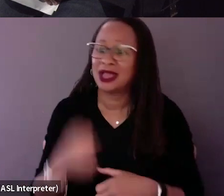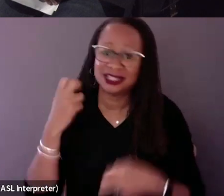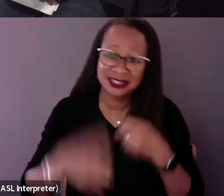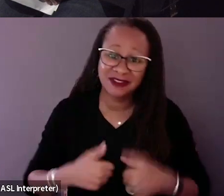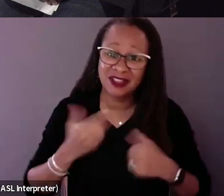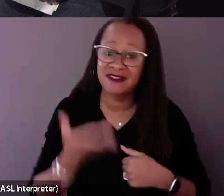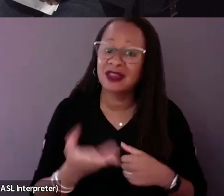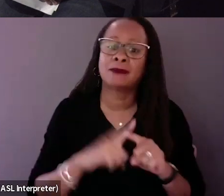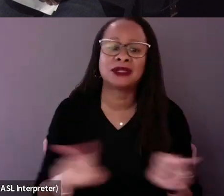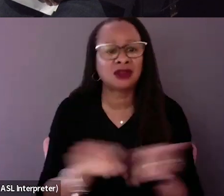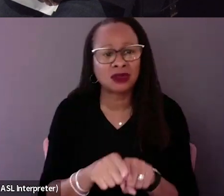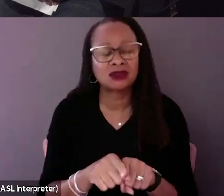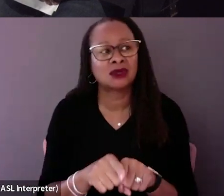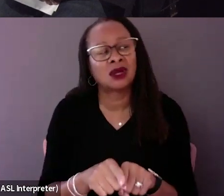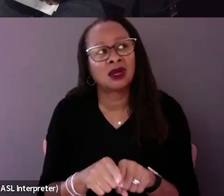as well.